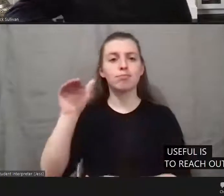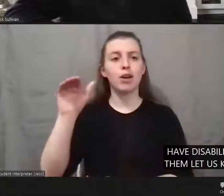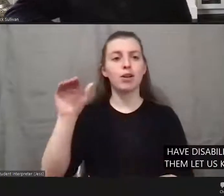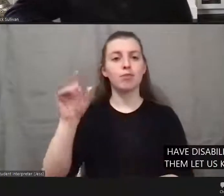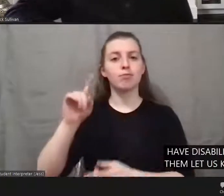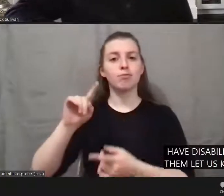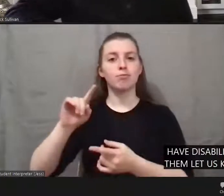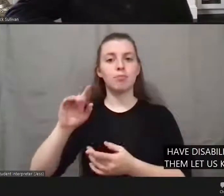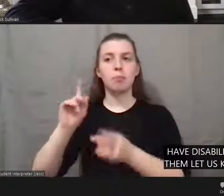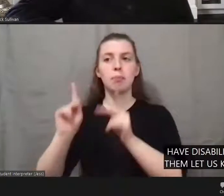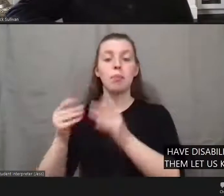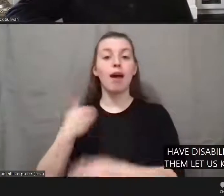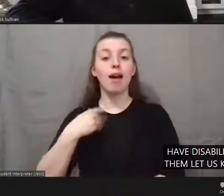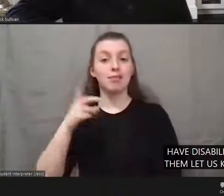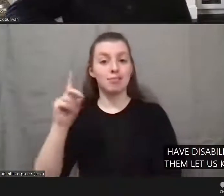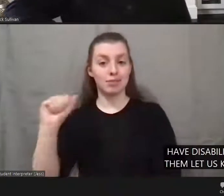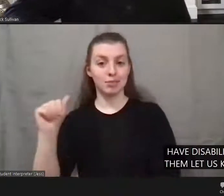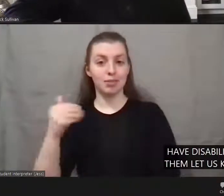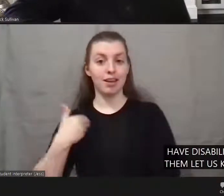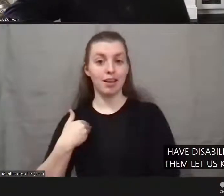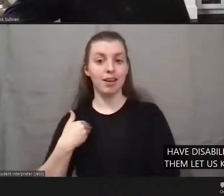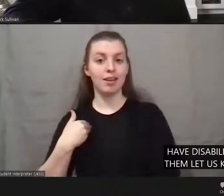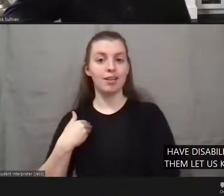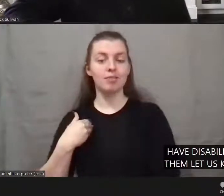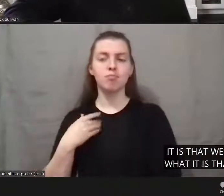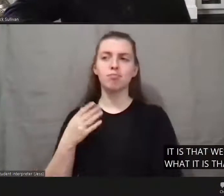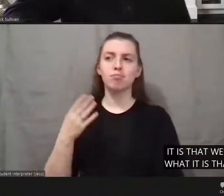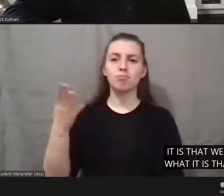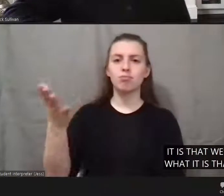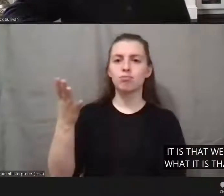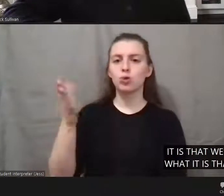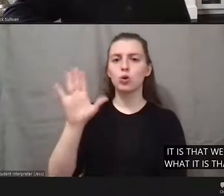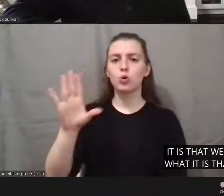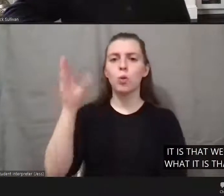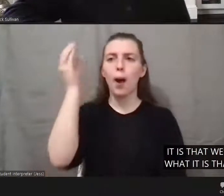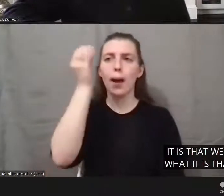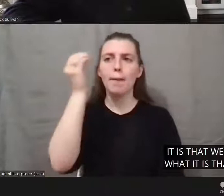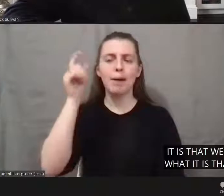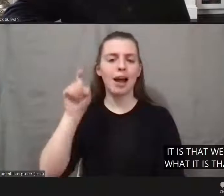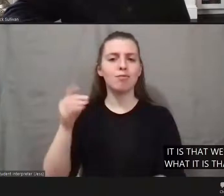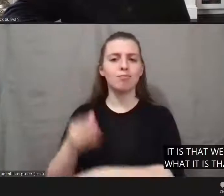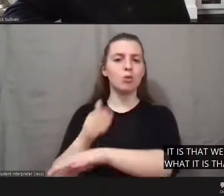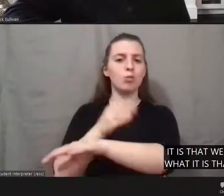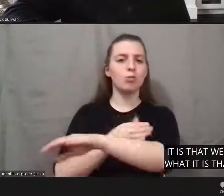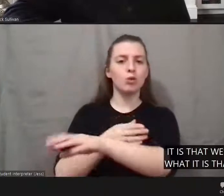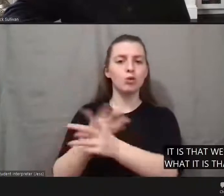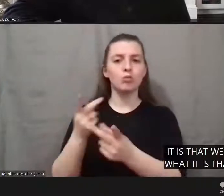doing right and what it is that we need to improve. Because, you know, I can